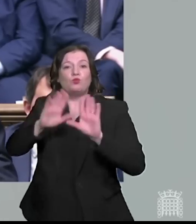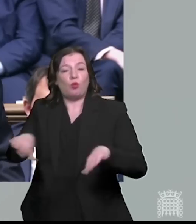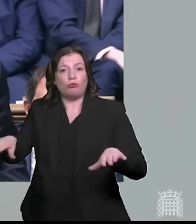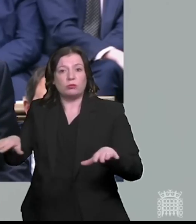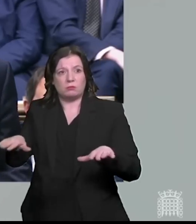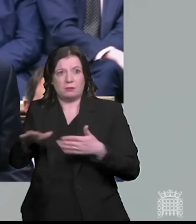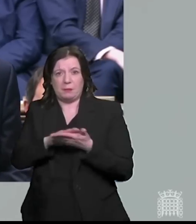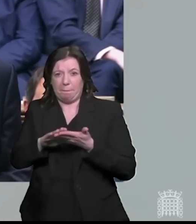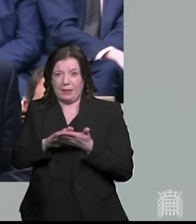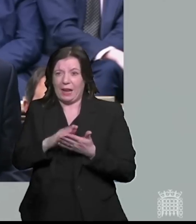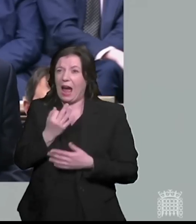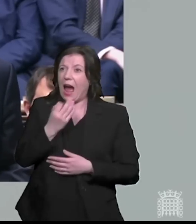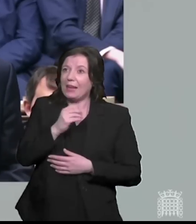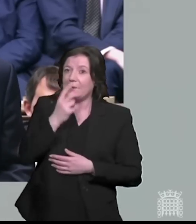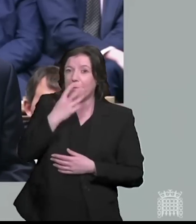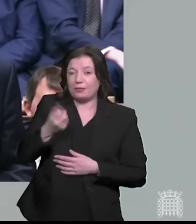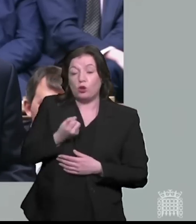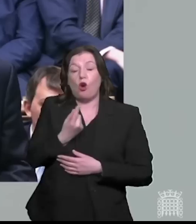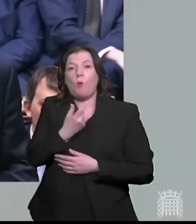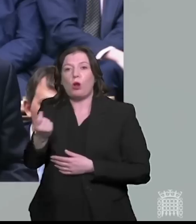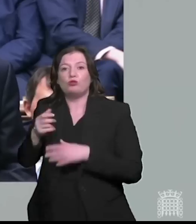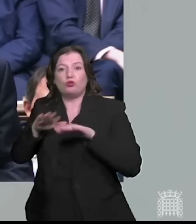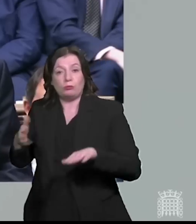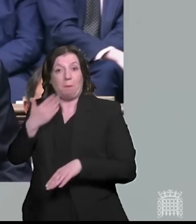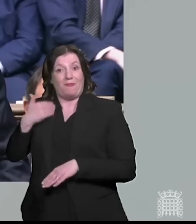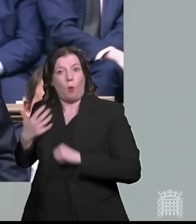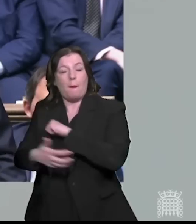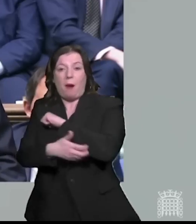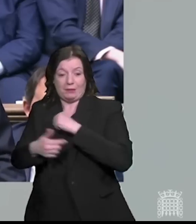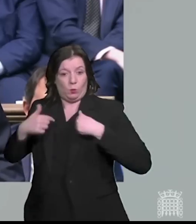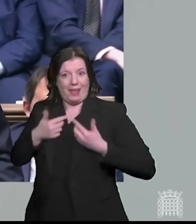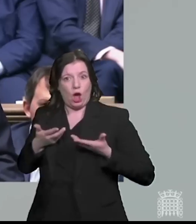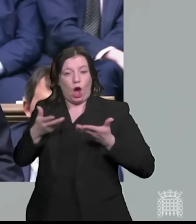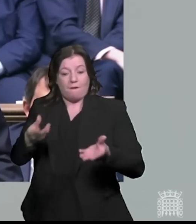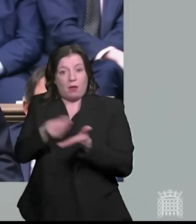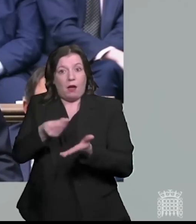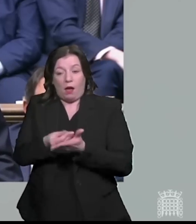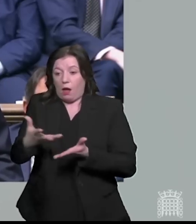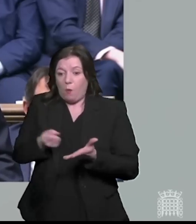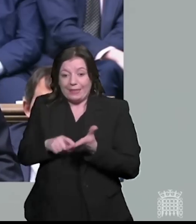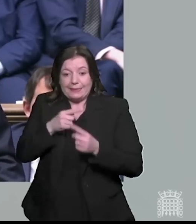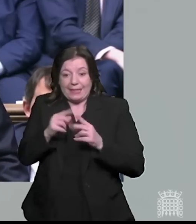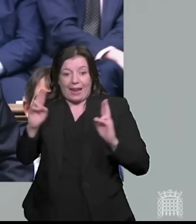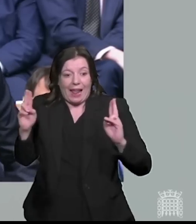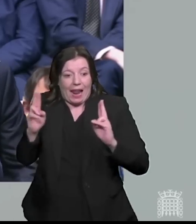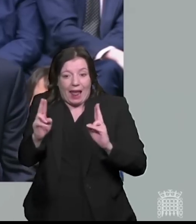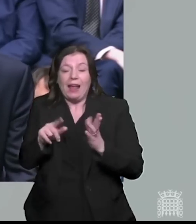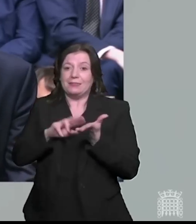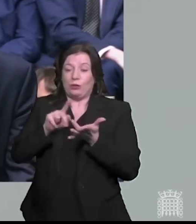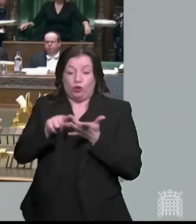averages 80 pensioners and 100 children lifted out of poverty for every single day we've been in